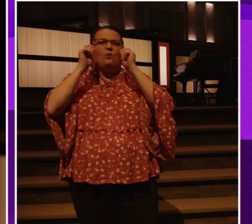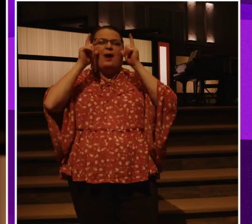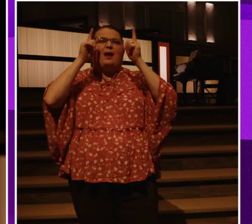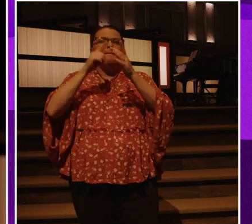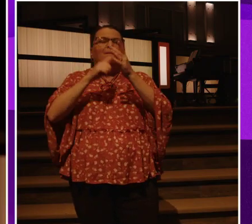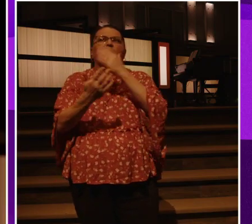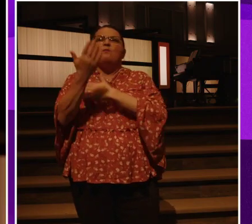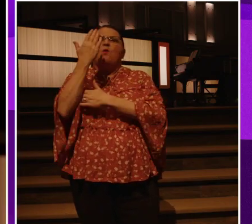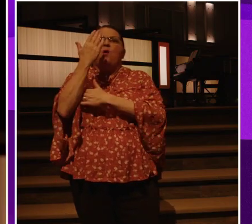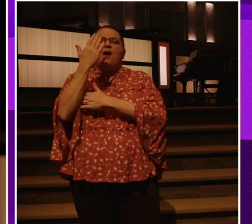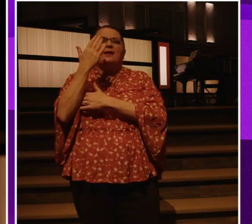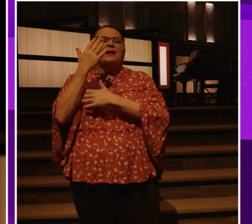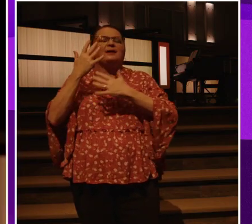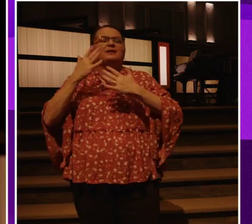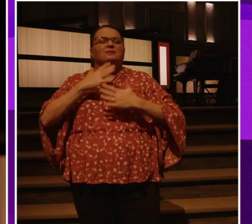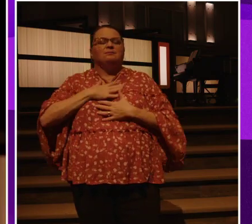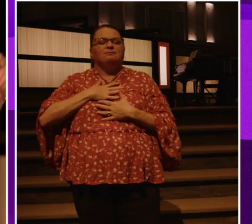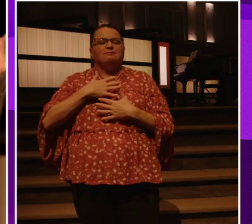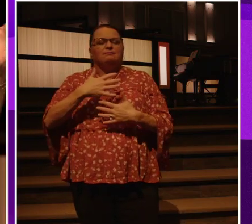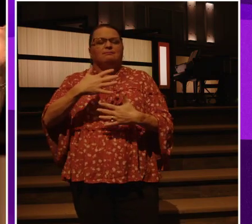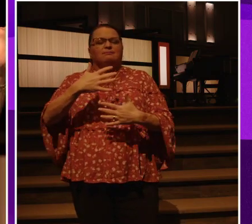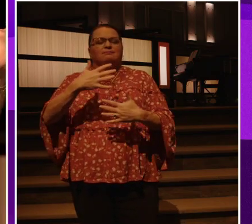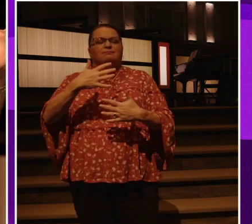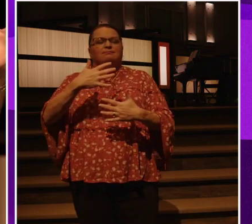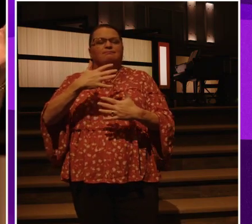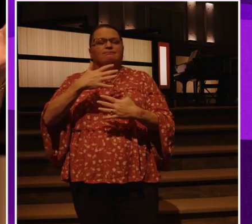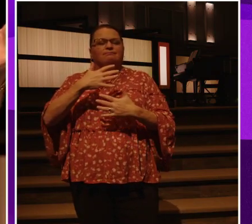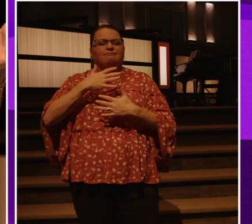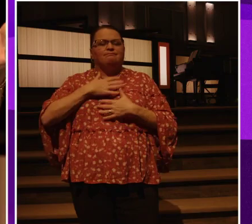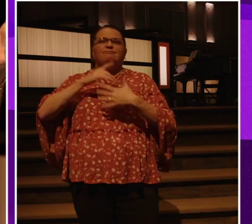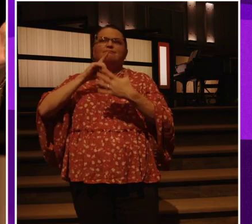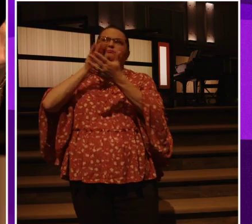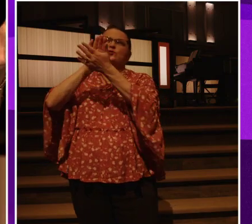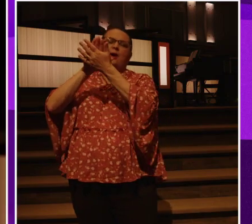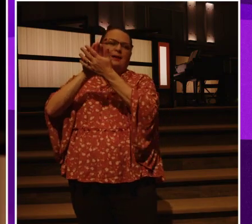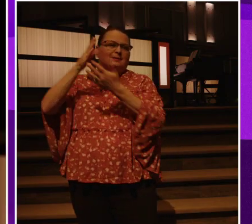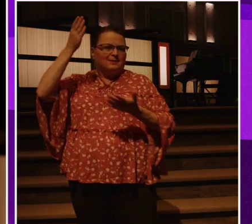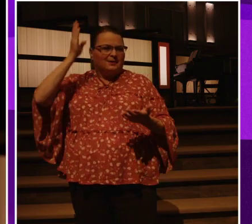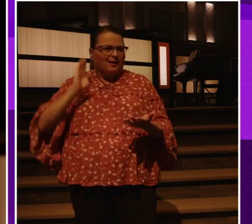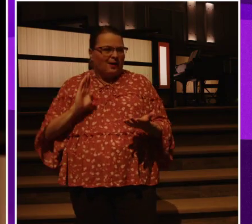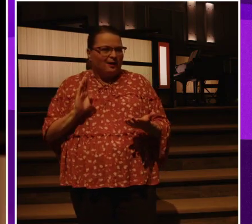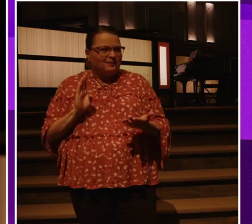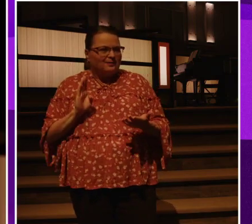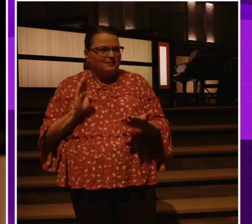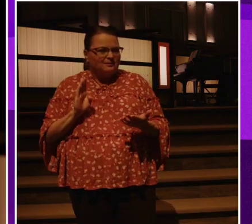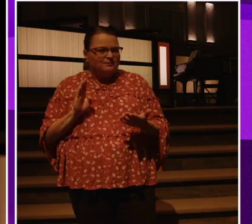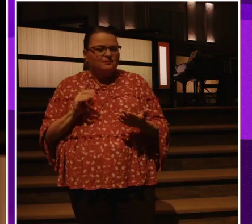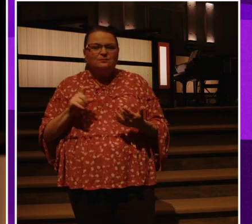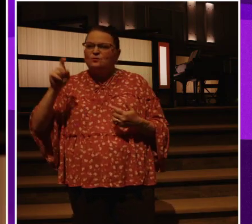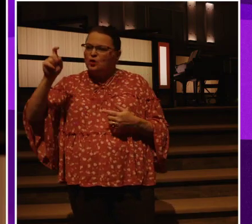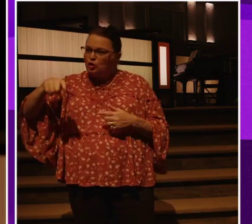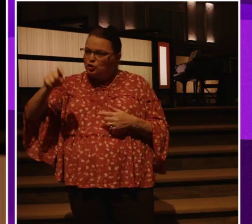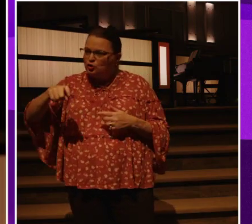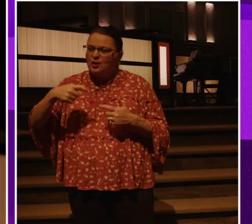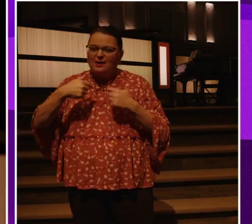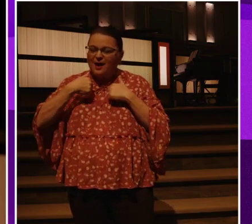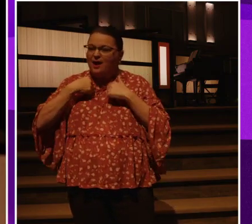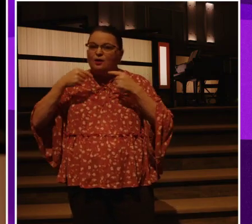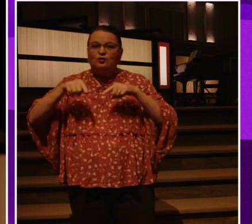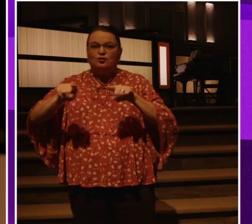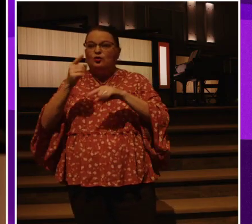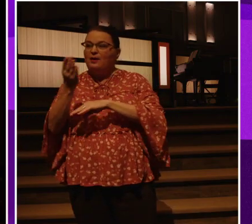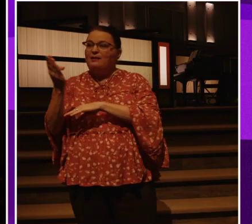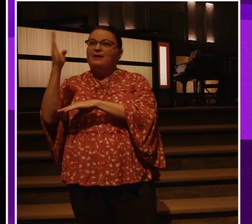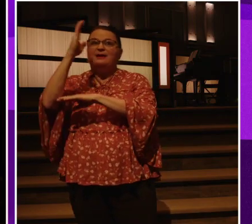breath and exhale the praises of the Lord? Should I not at any time during the day